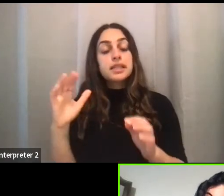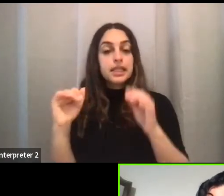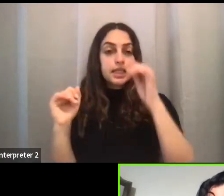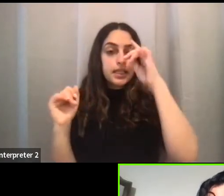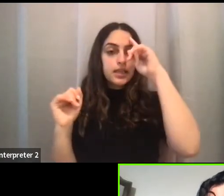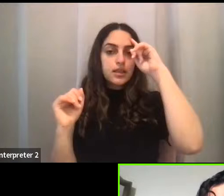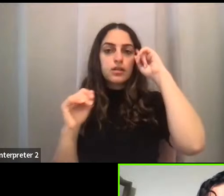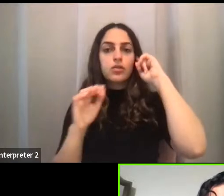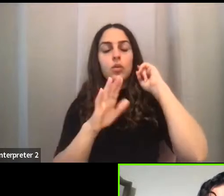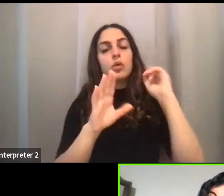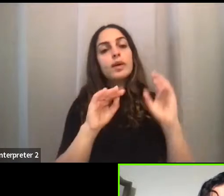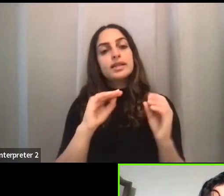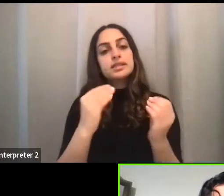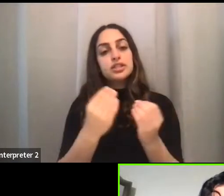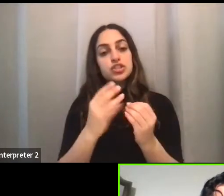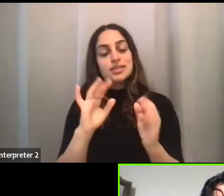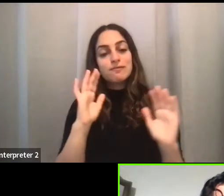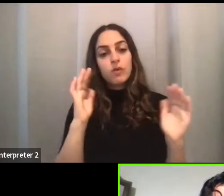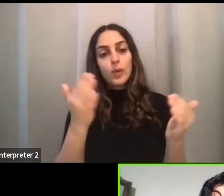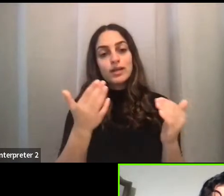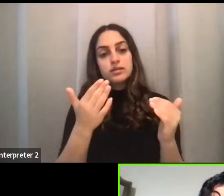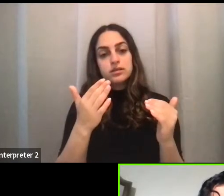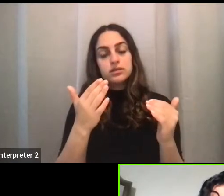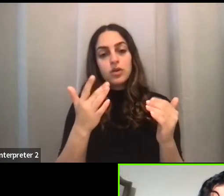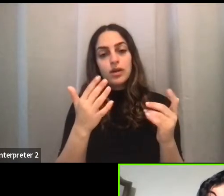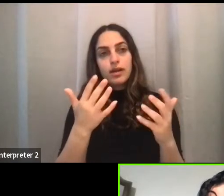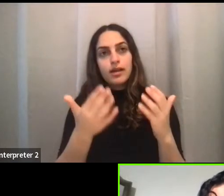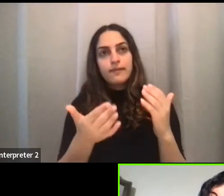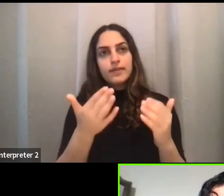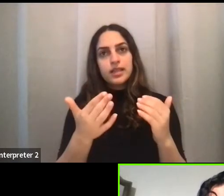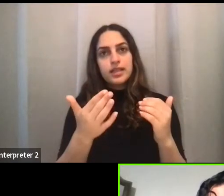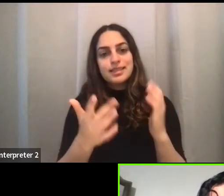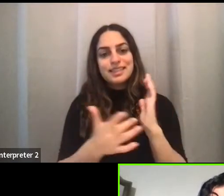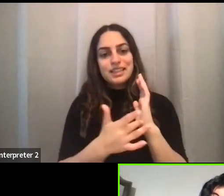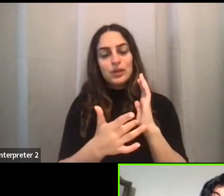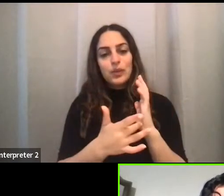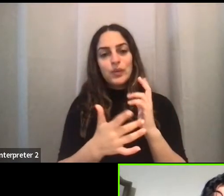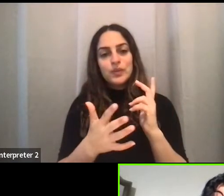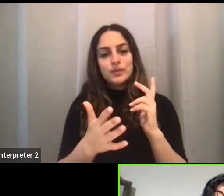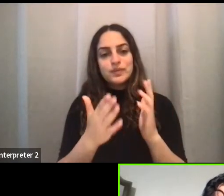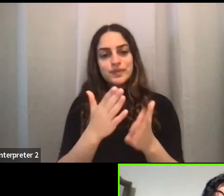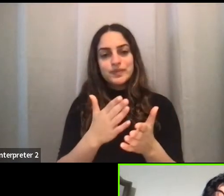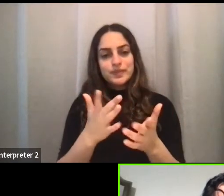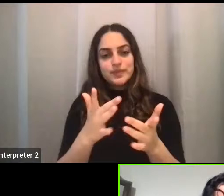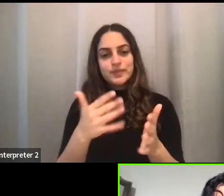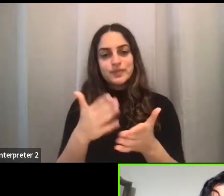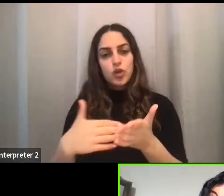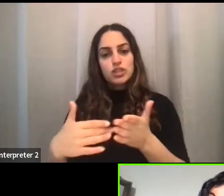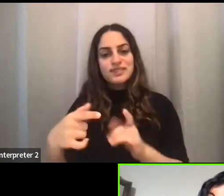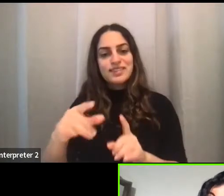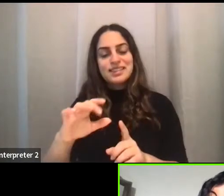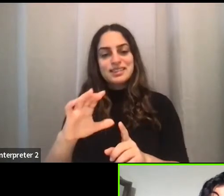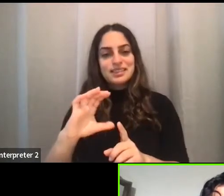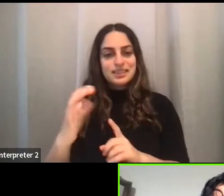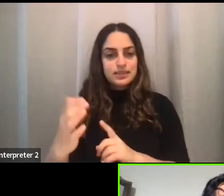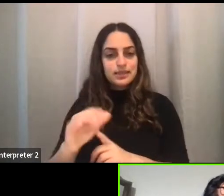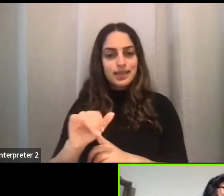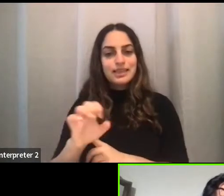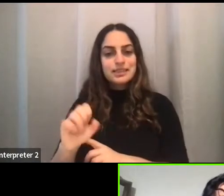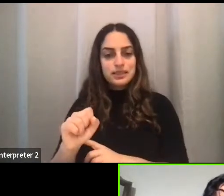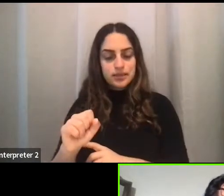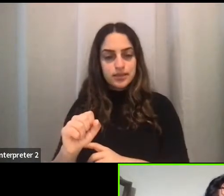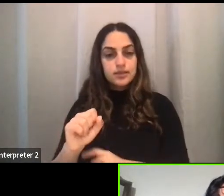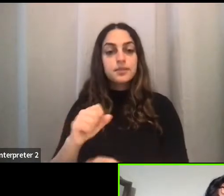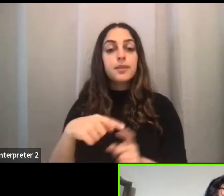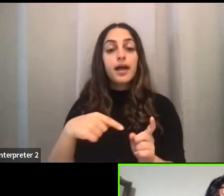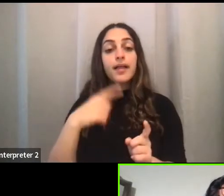your organization is focused on kind of the the technical aspect of like these cases and preventing the mechanism but i